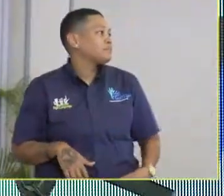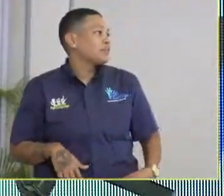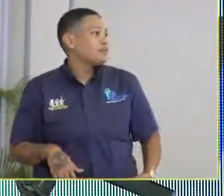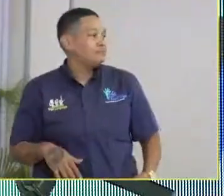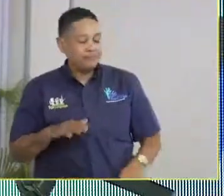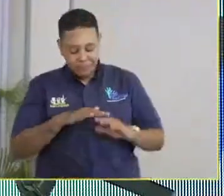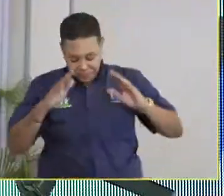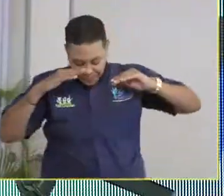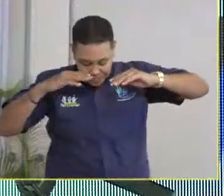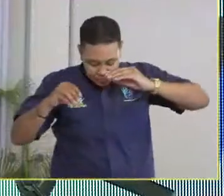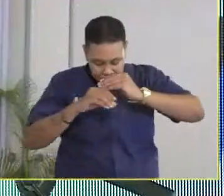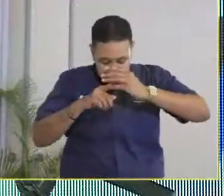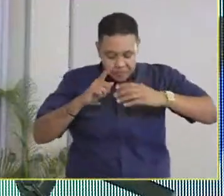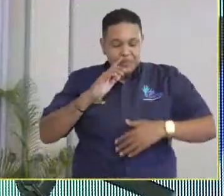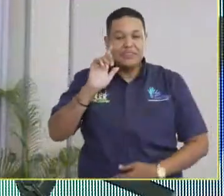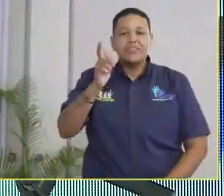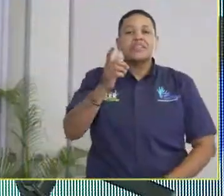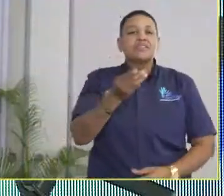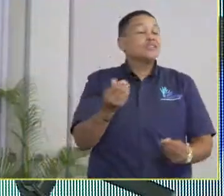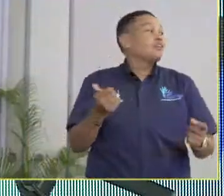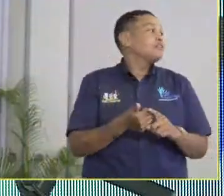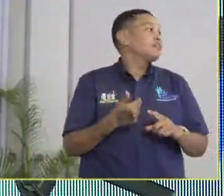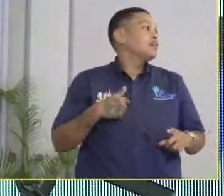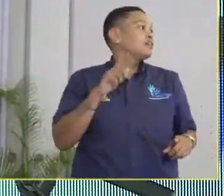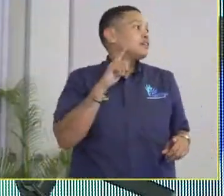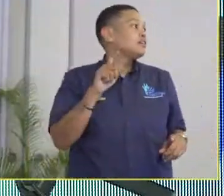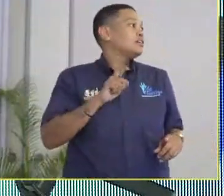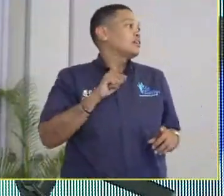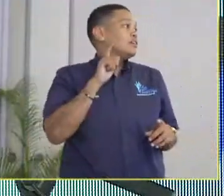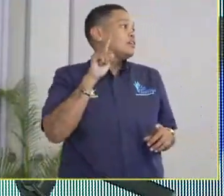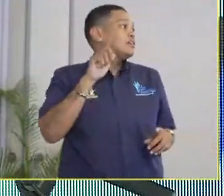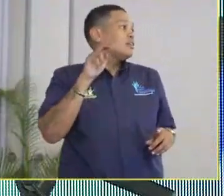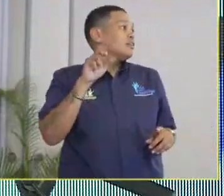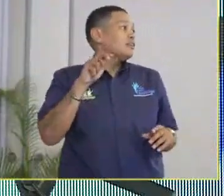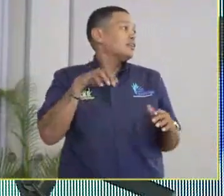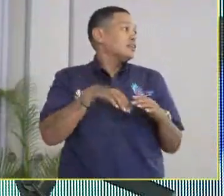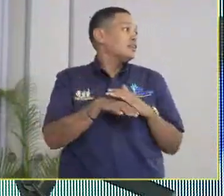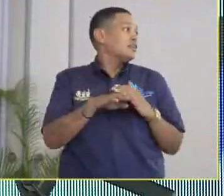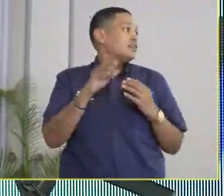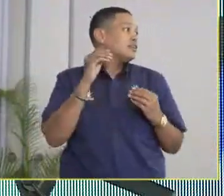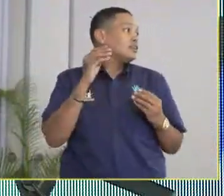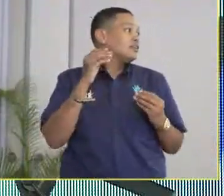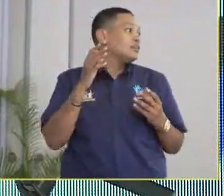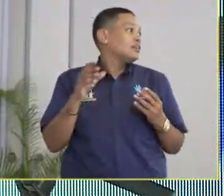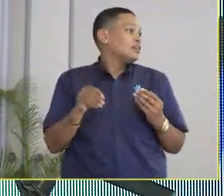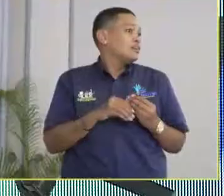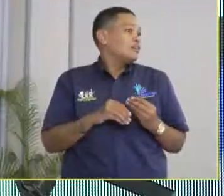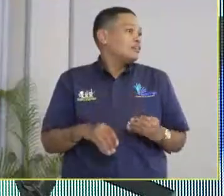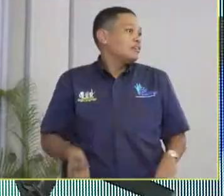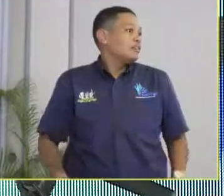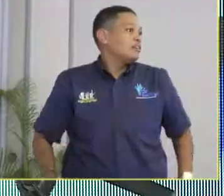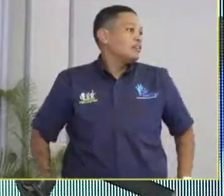worry, let's sort that out. In fact, I was given the login information.